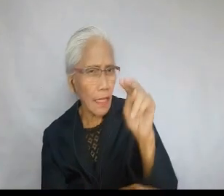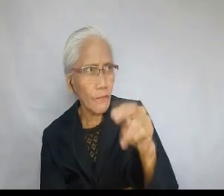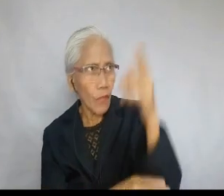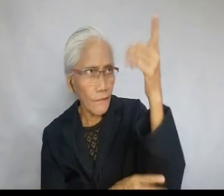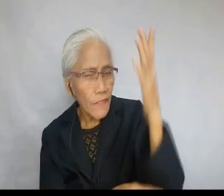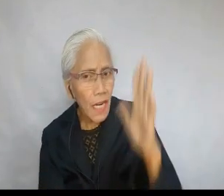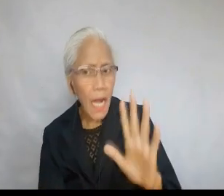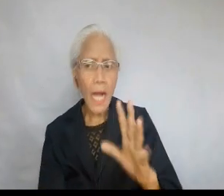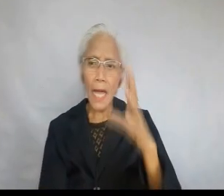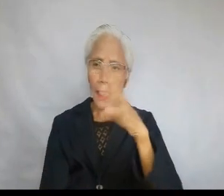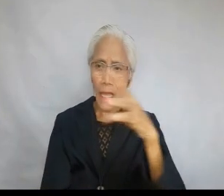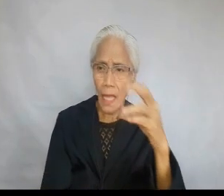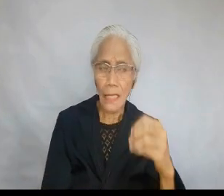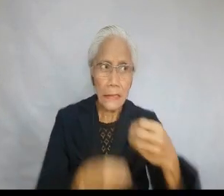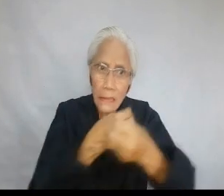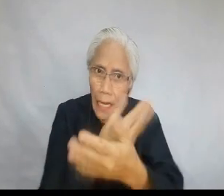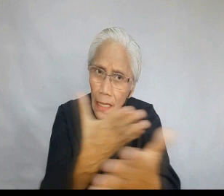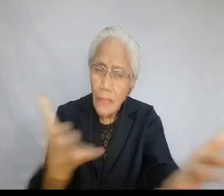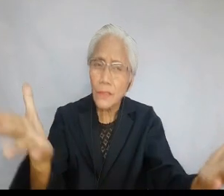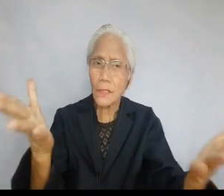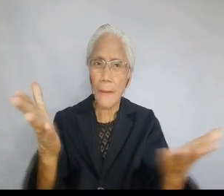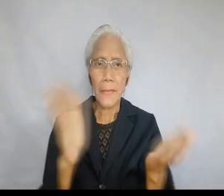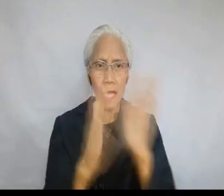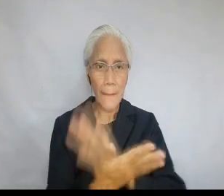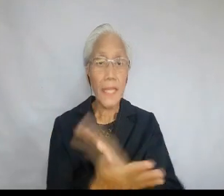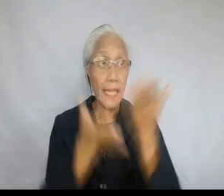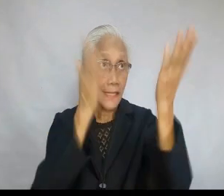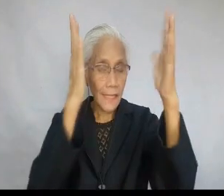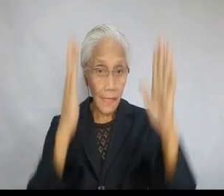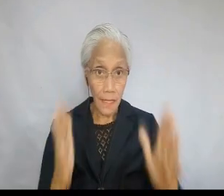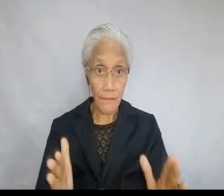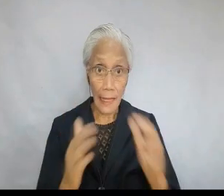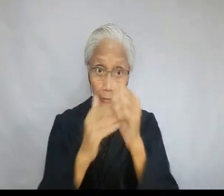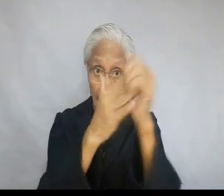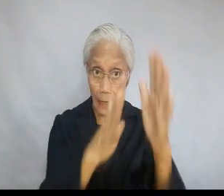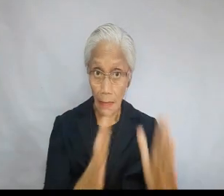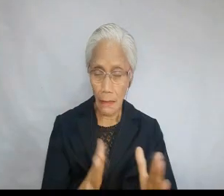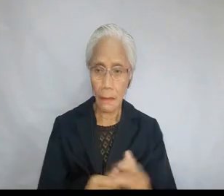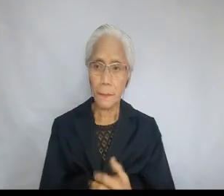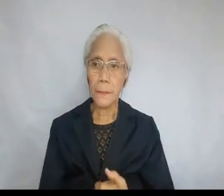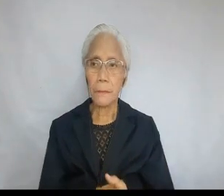intelligent, being needful of God, being generous, and being a servant leader.